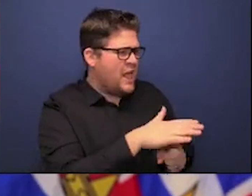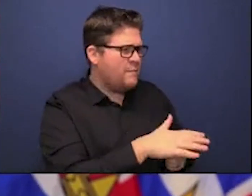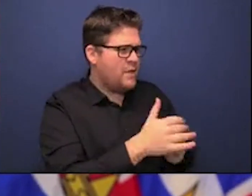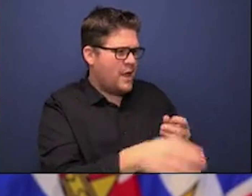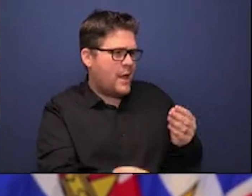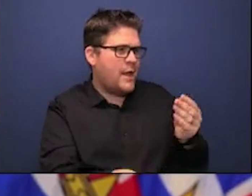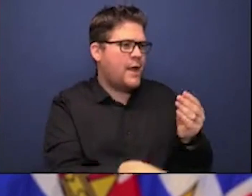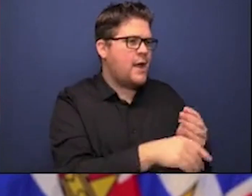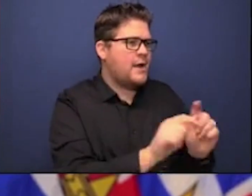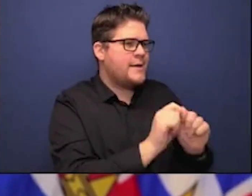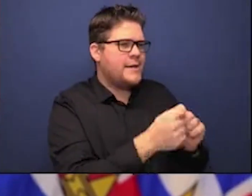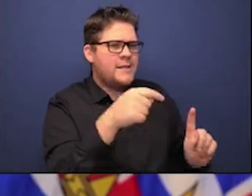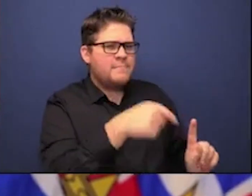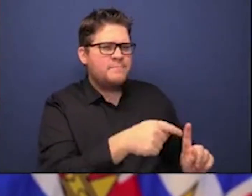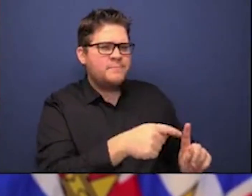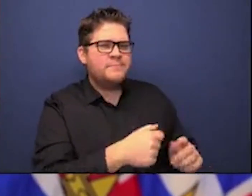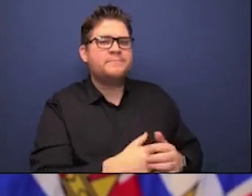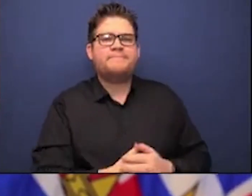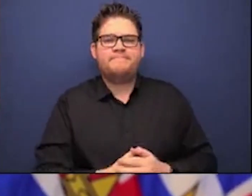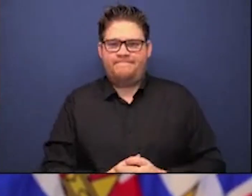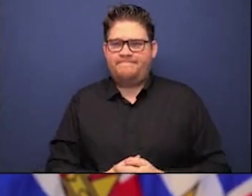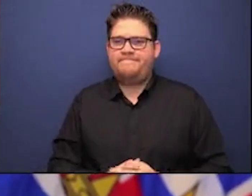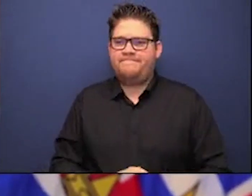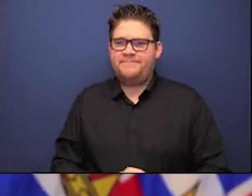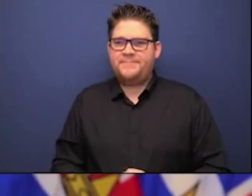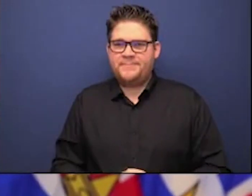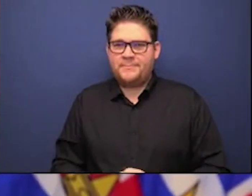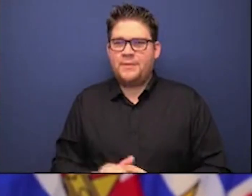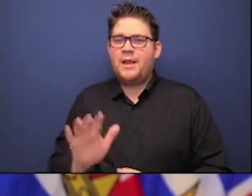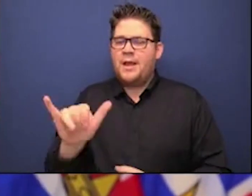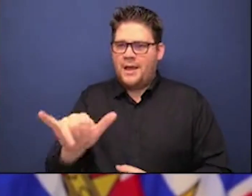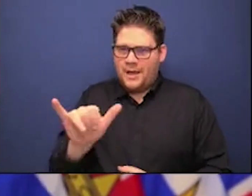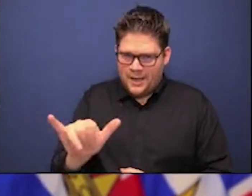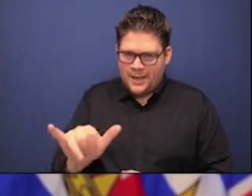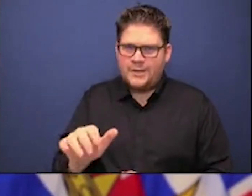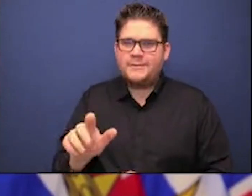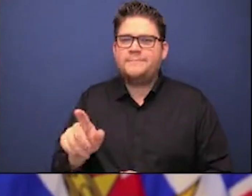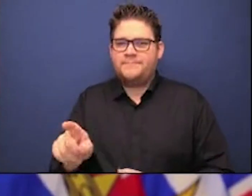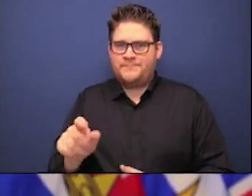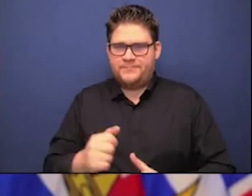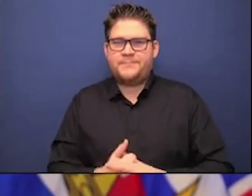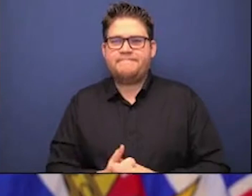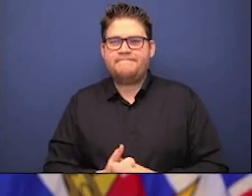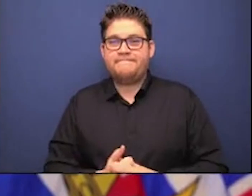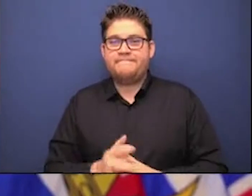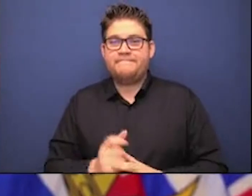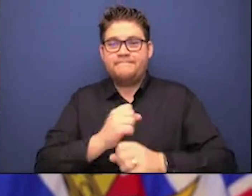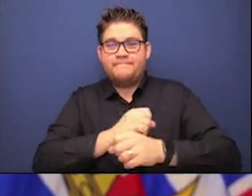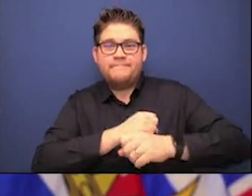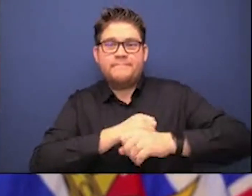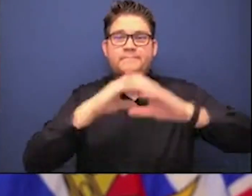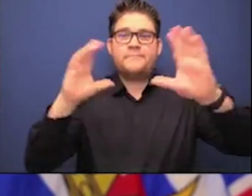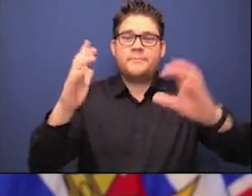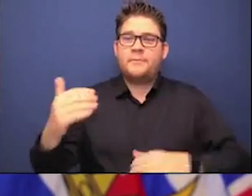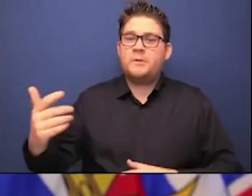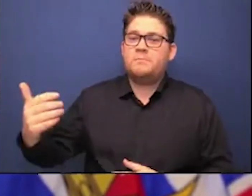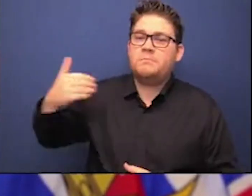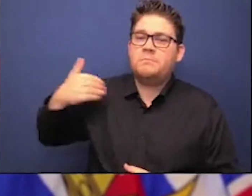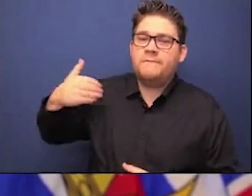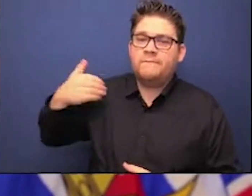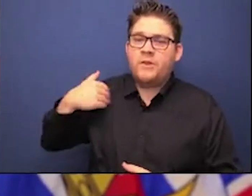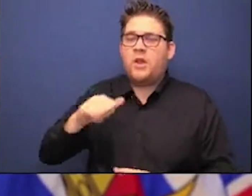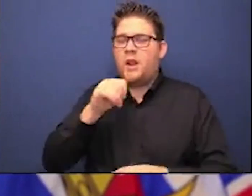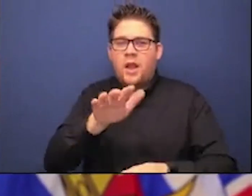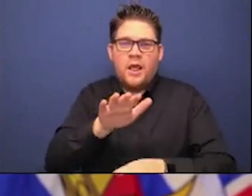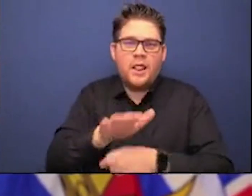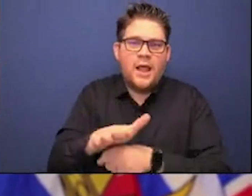I don't assume there was something lacking or insufficient. It was more trying to find a way to enhance or